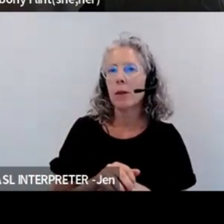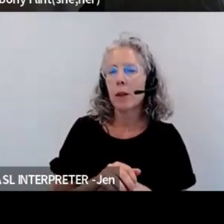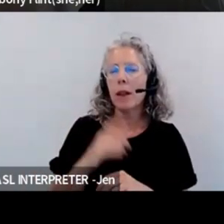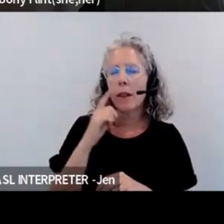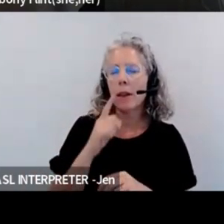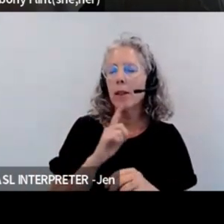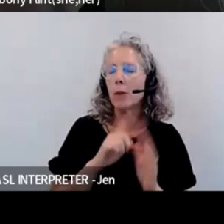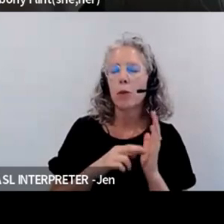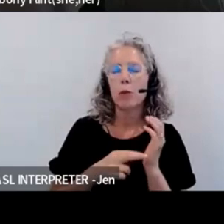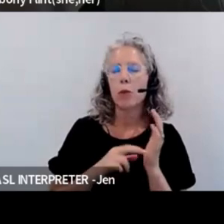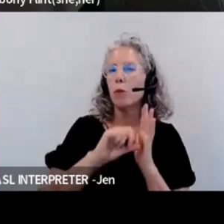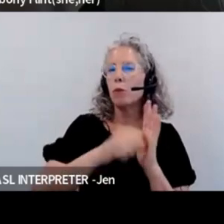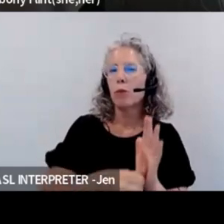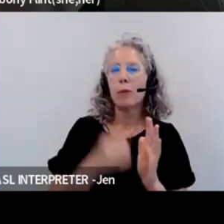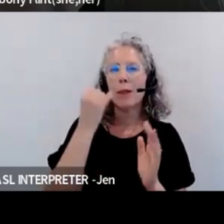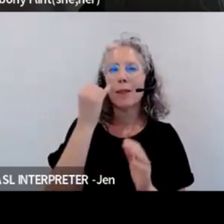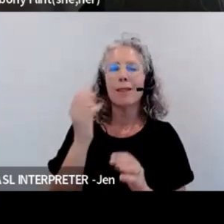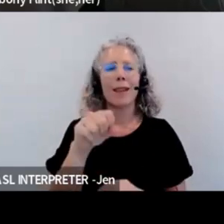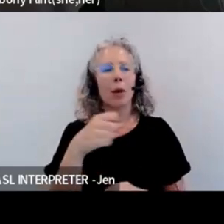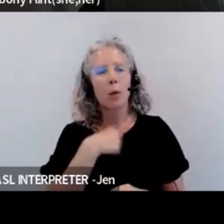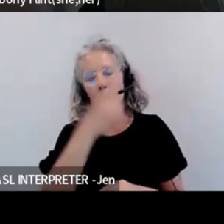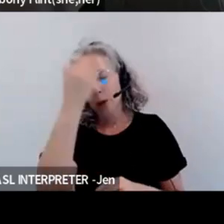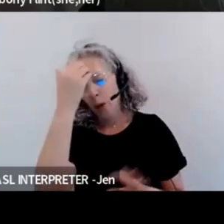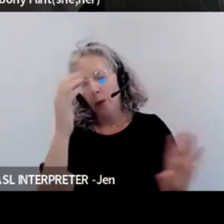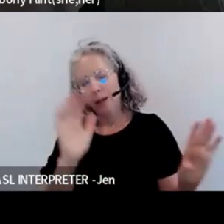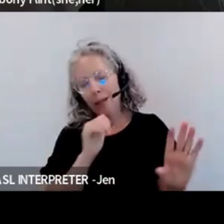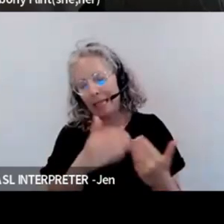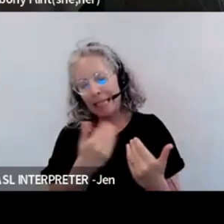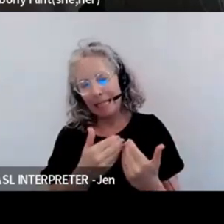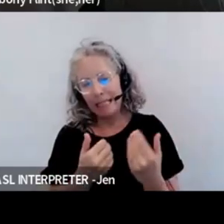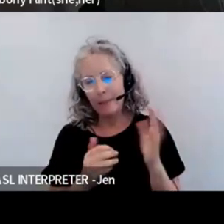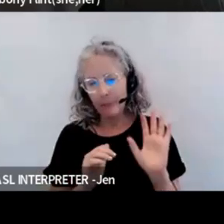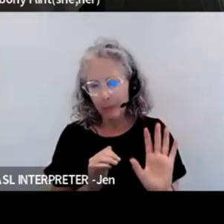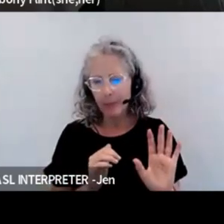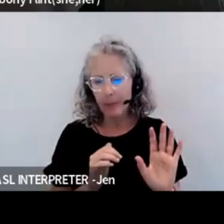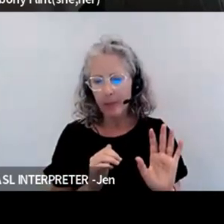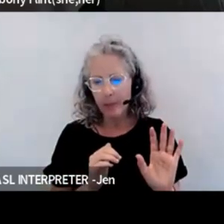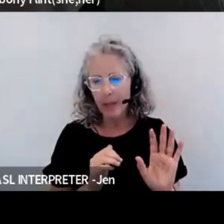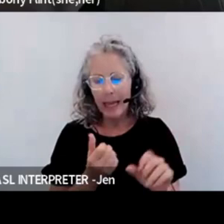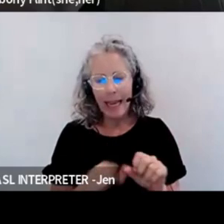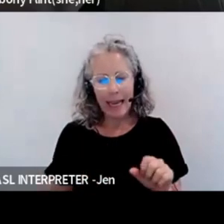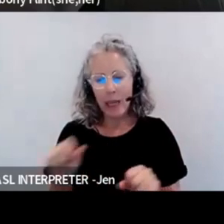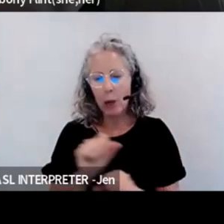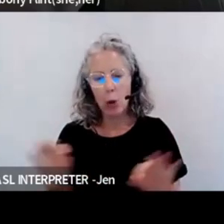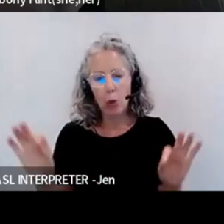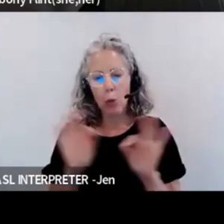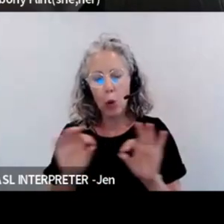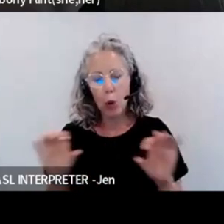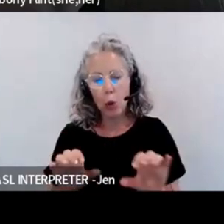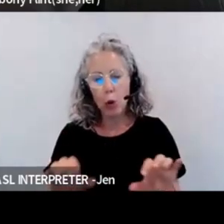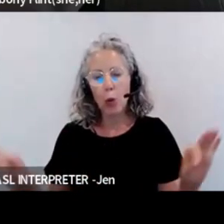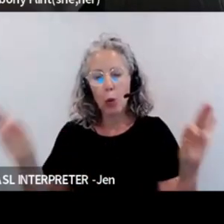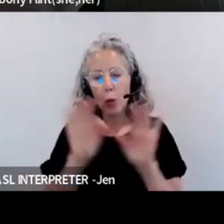just reinforcing this idea of like, hey, we know this isn't easy. And any work that's really worth doing, that's really